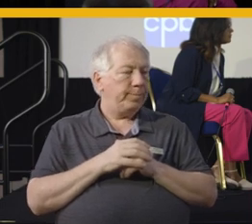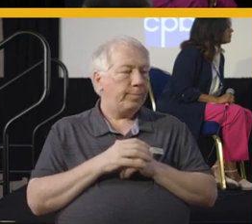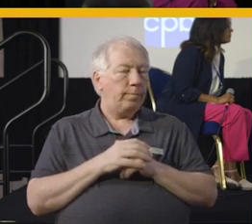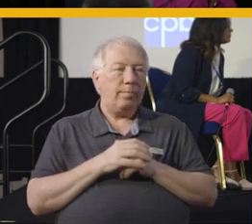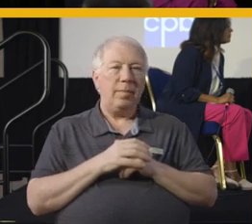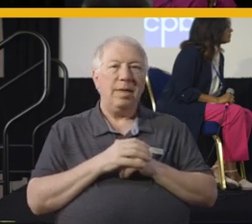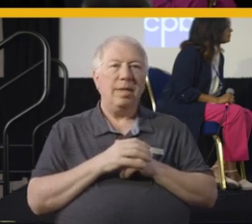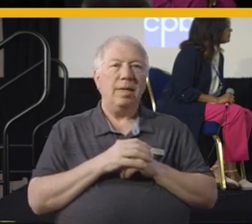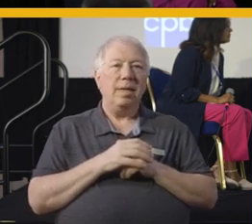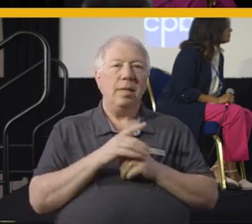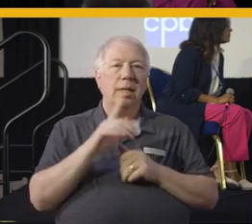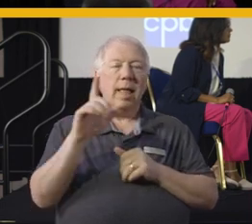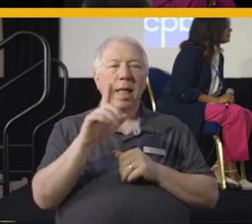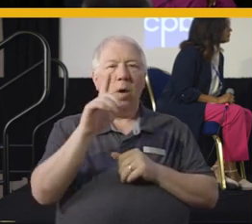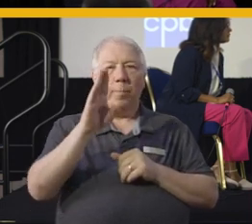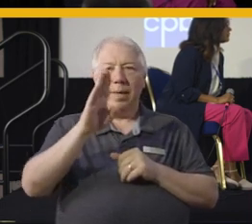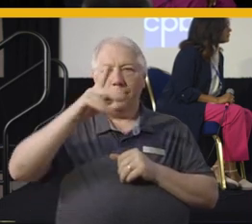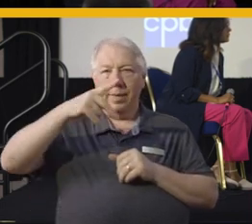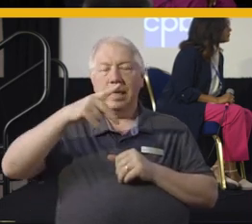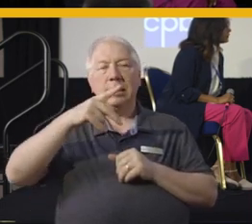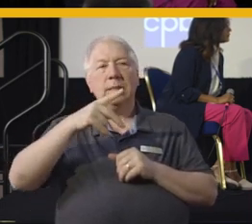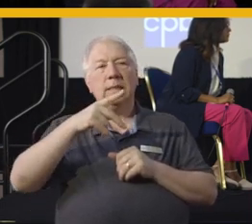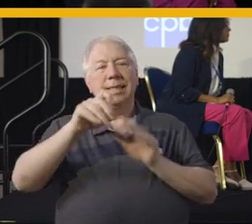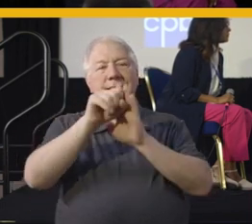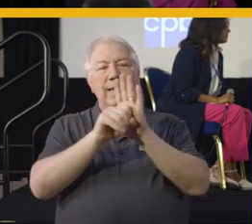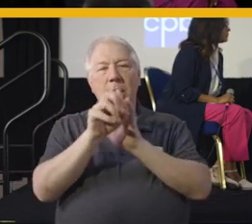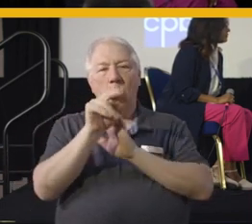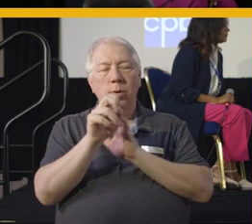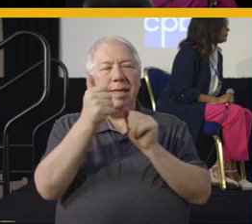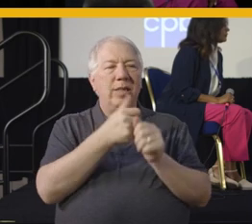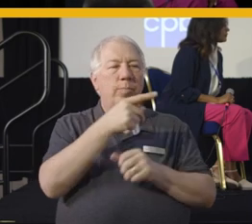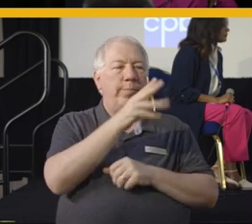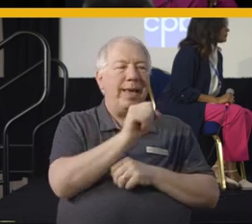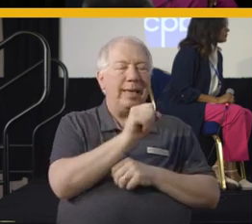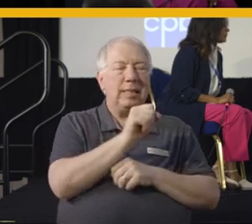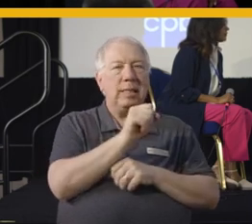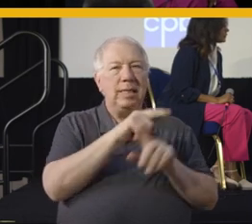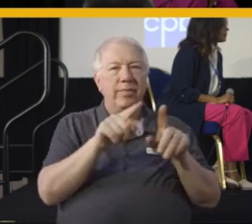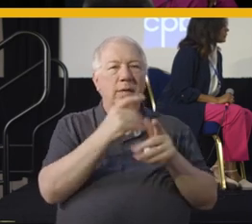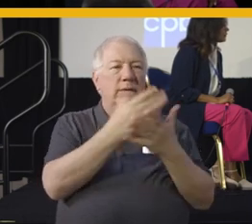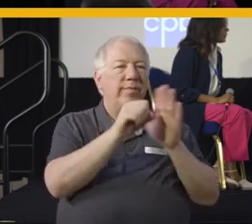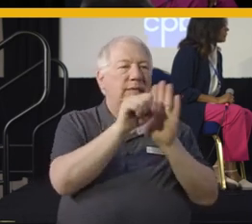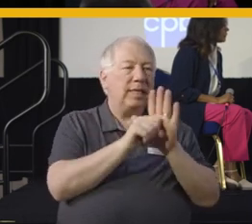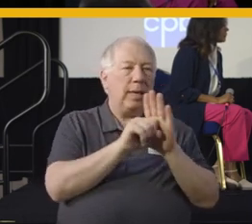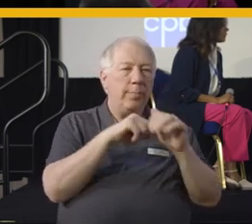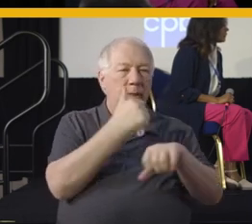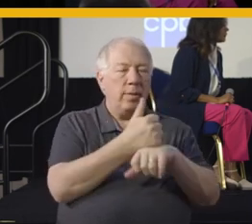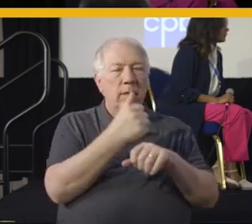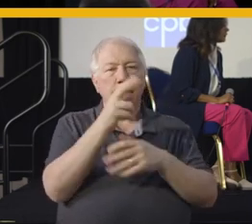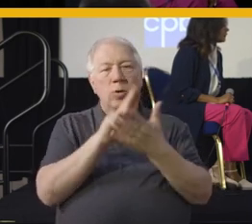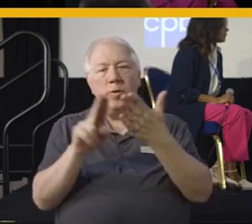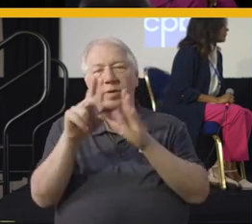as a state, LPB is a state-owned agency. Every PBS station is different. Some have a state license, some have a